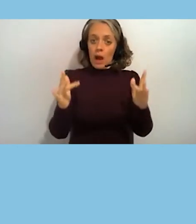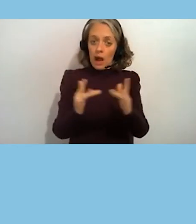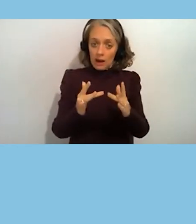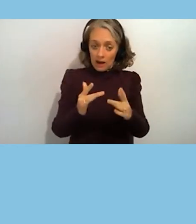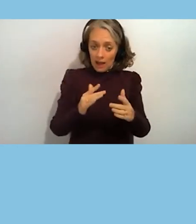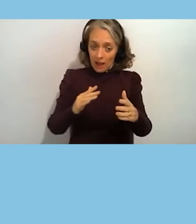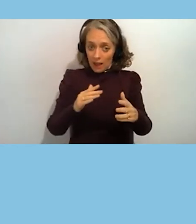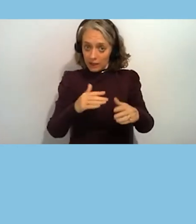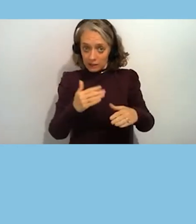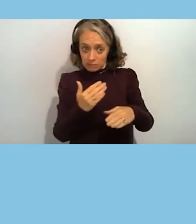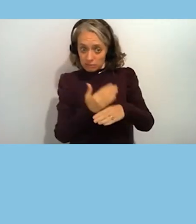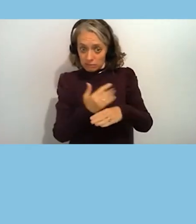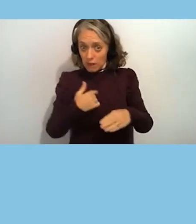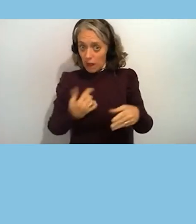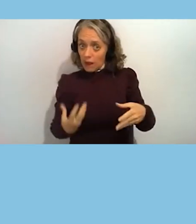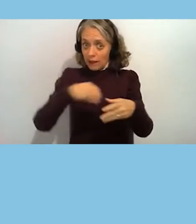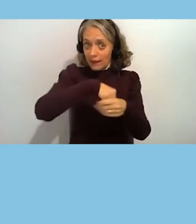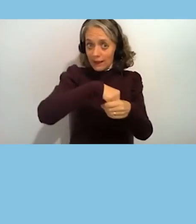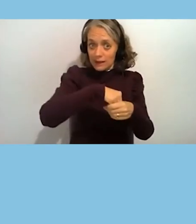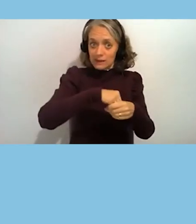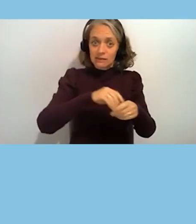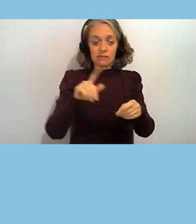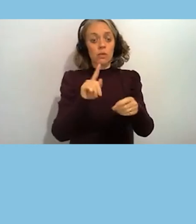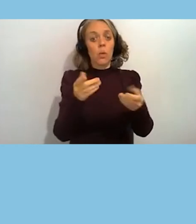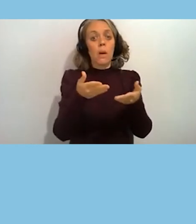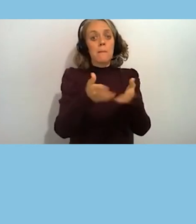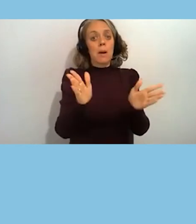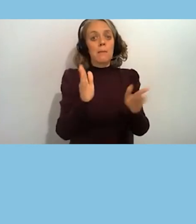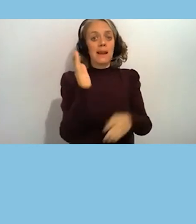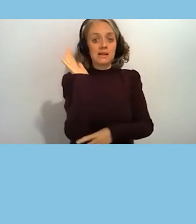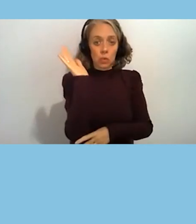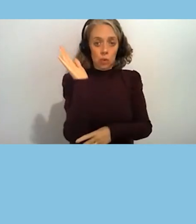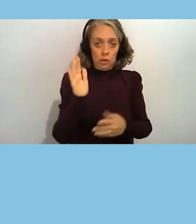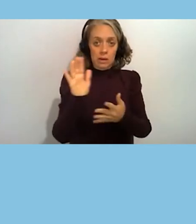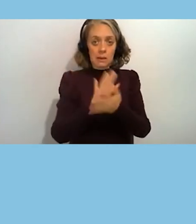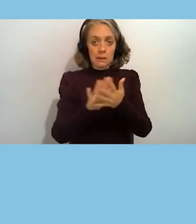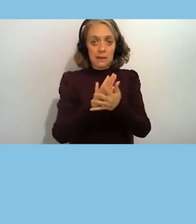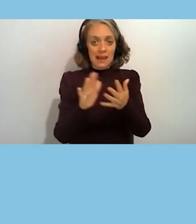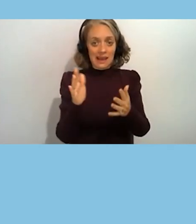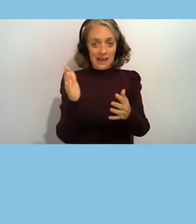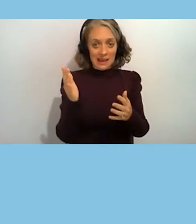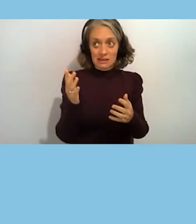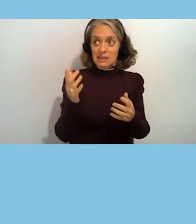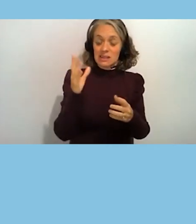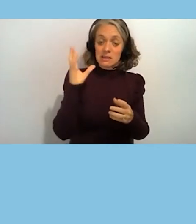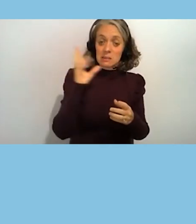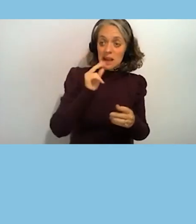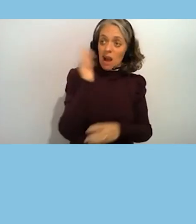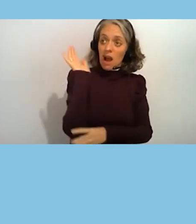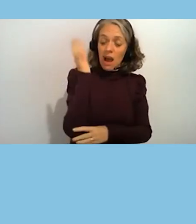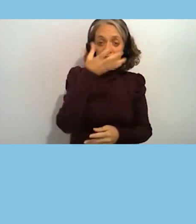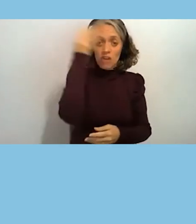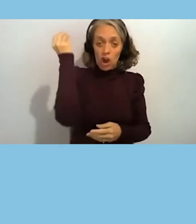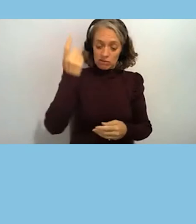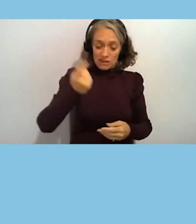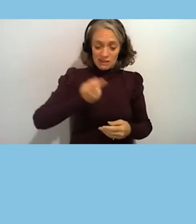participated in it today too, for public talks includes speakers beginning with a self-description, presumably